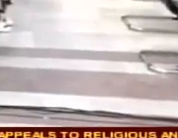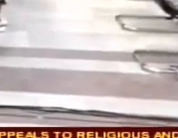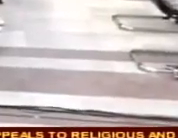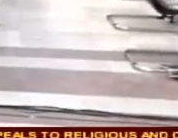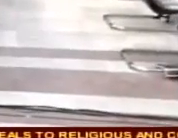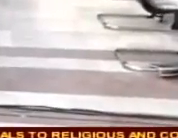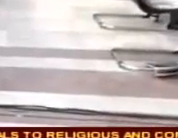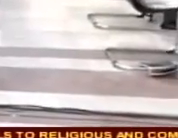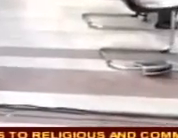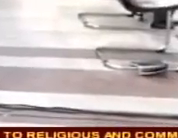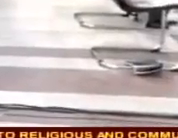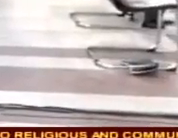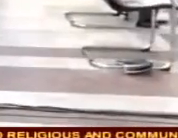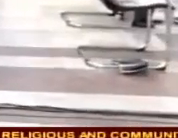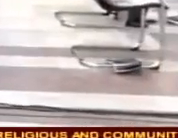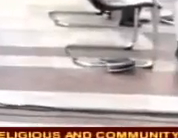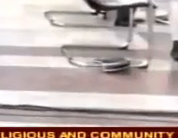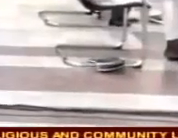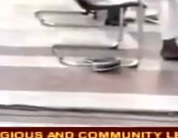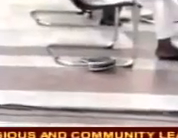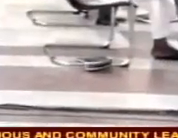Disaster Management and Social Development,